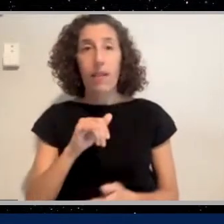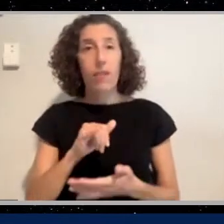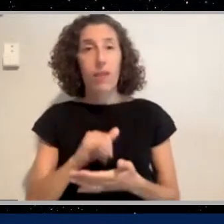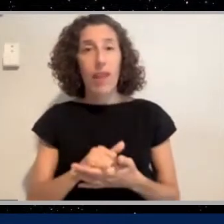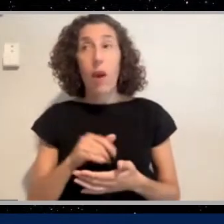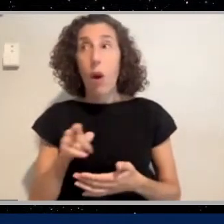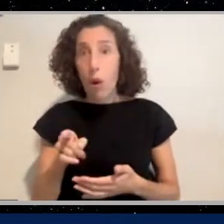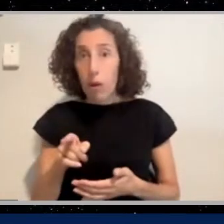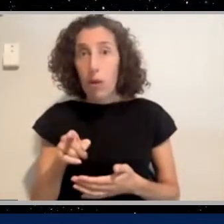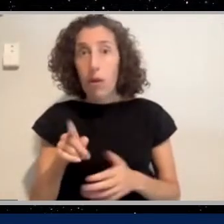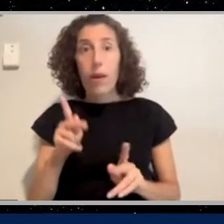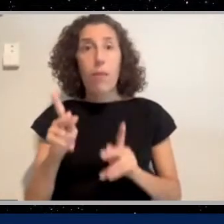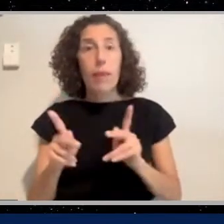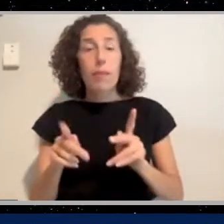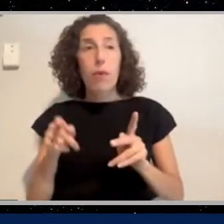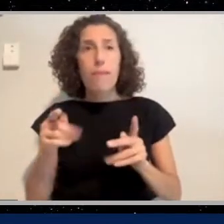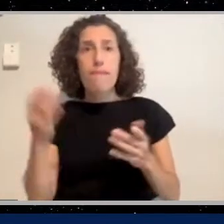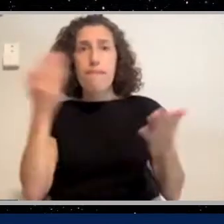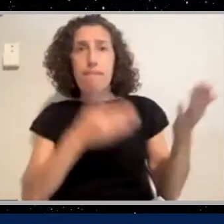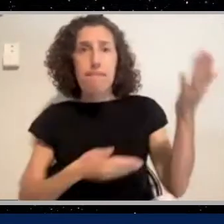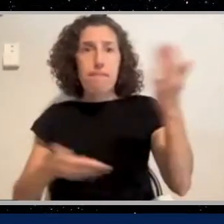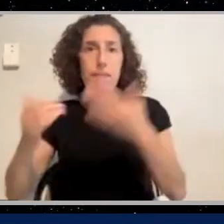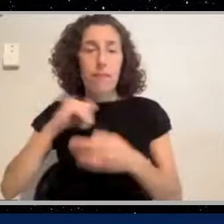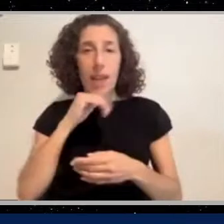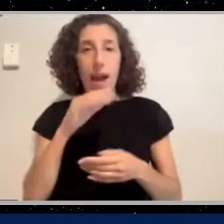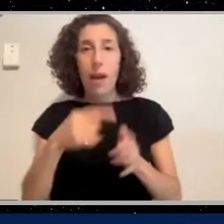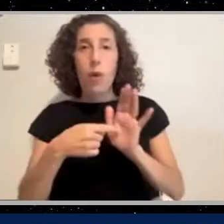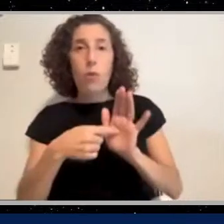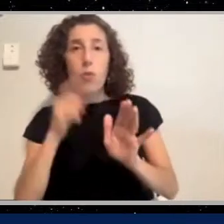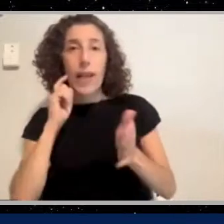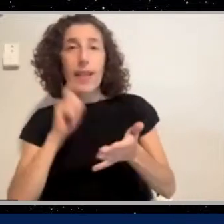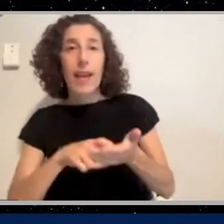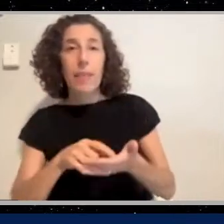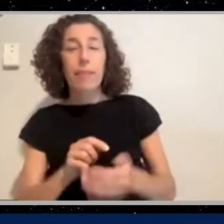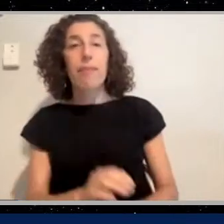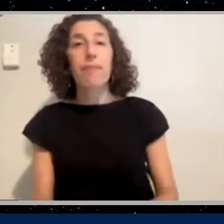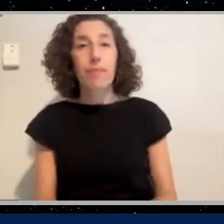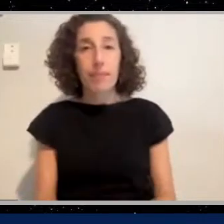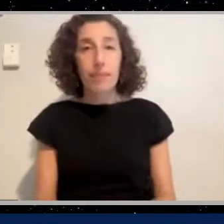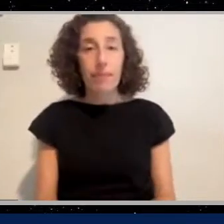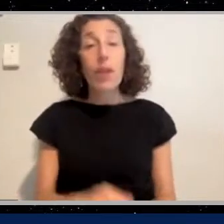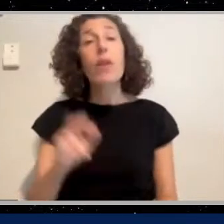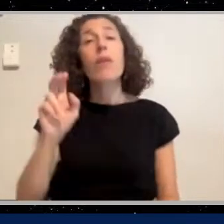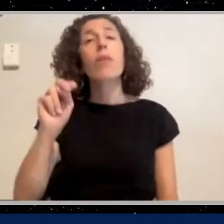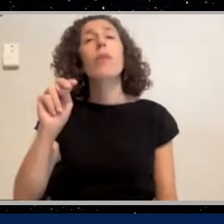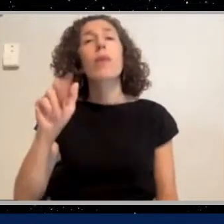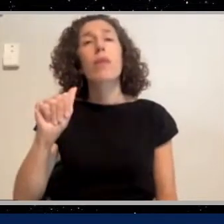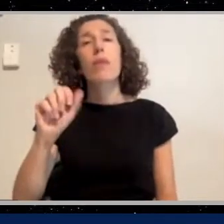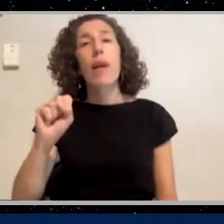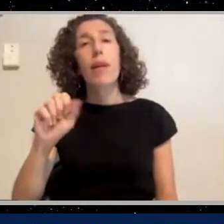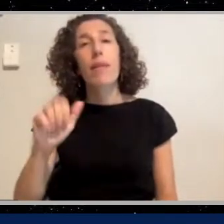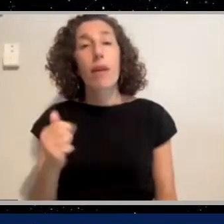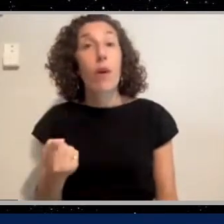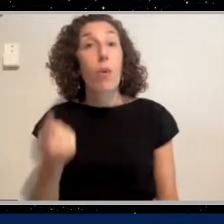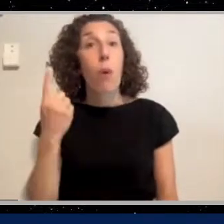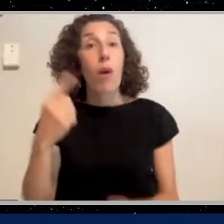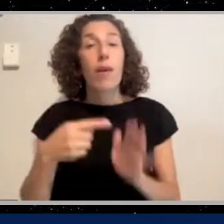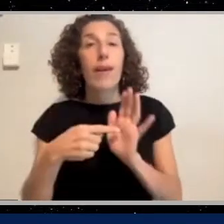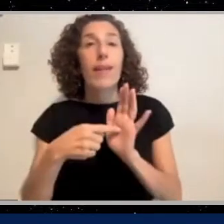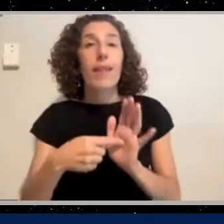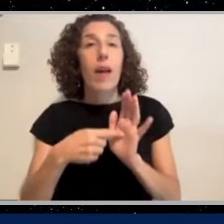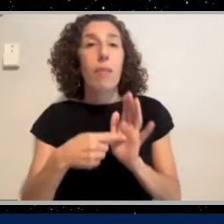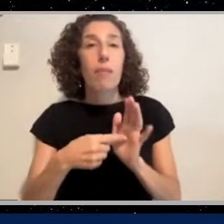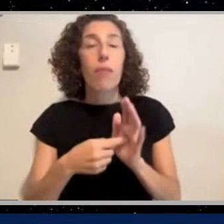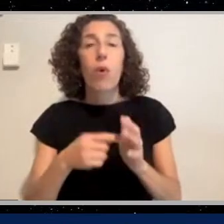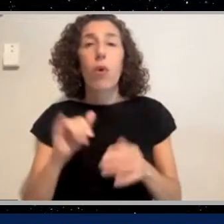that by, through the position that I'm in, and having, someone like myself working